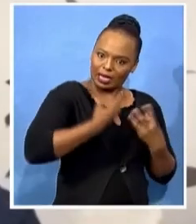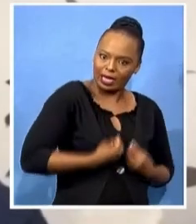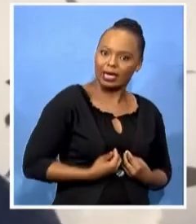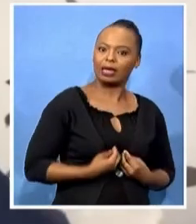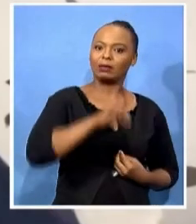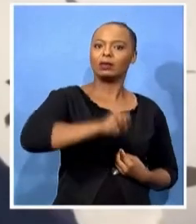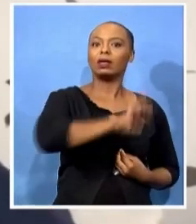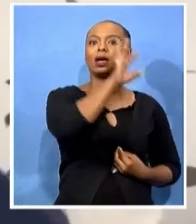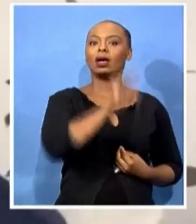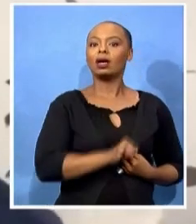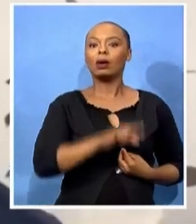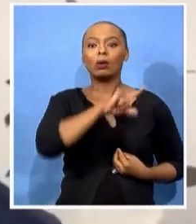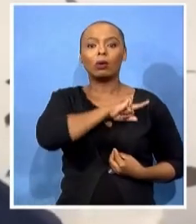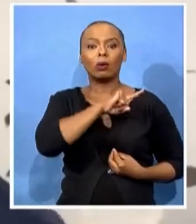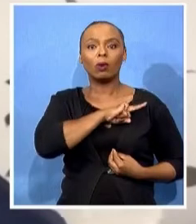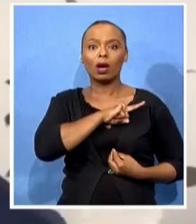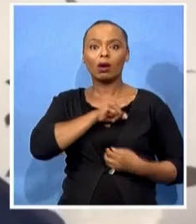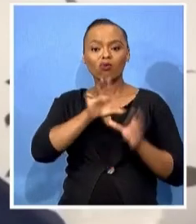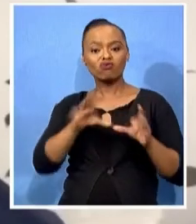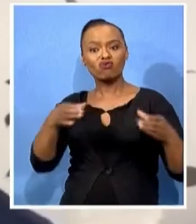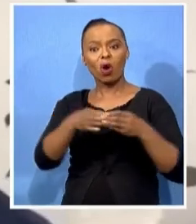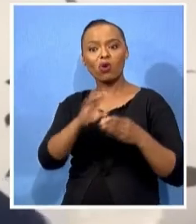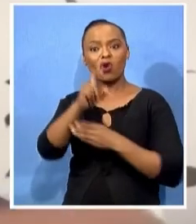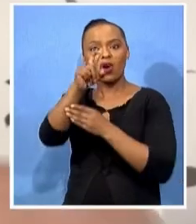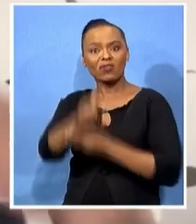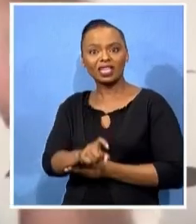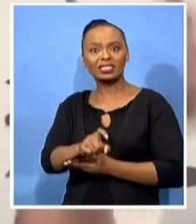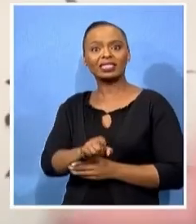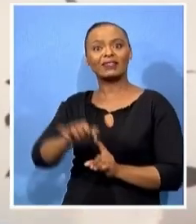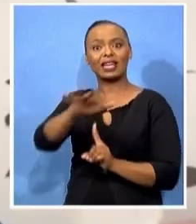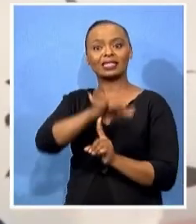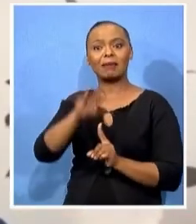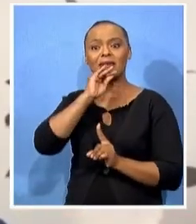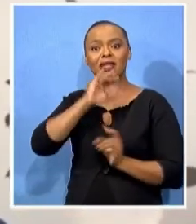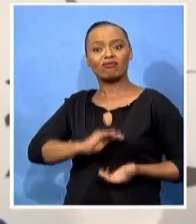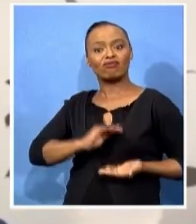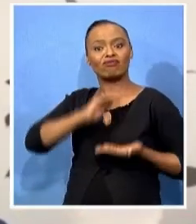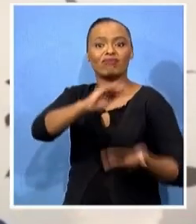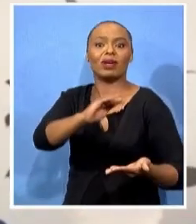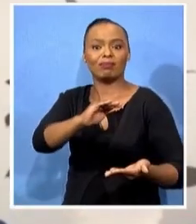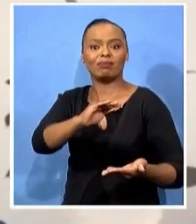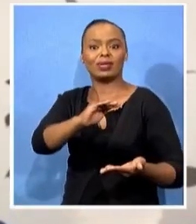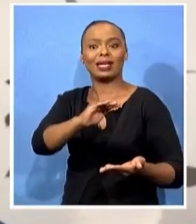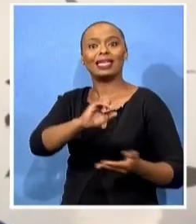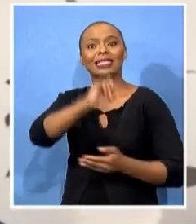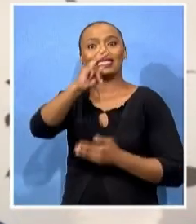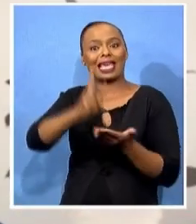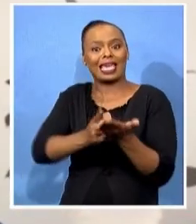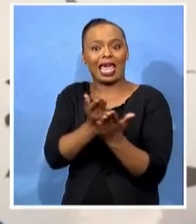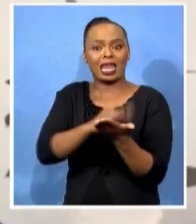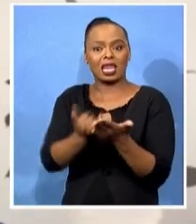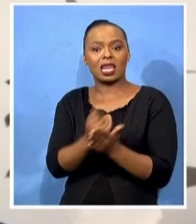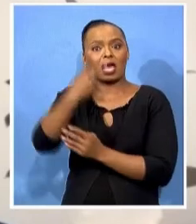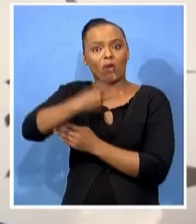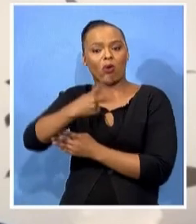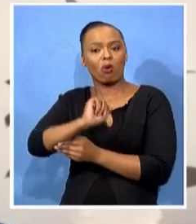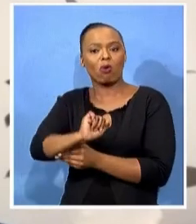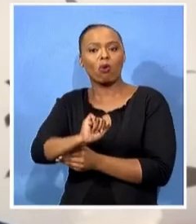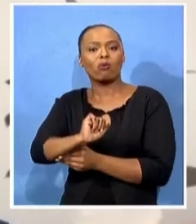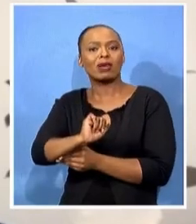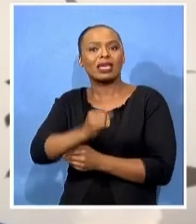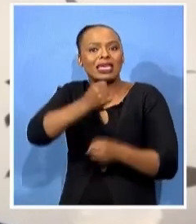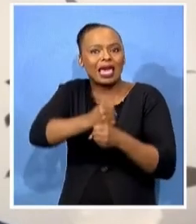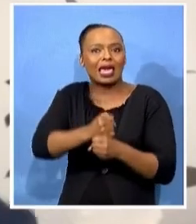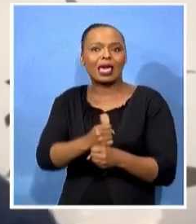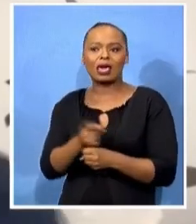can only deliver in the second quarter of the year. And you are hopeful that you'll be able to secure some kind of vaccine for our frontline workers